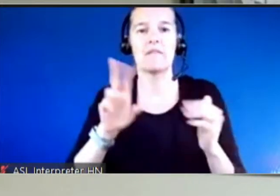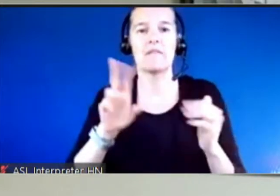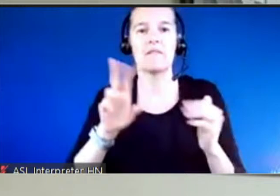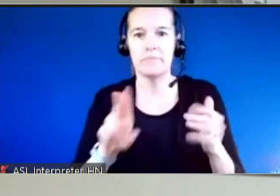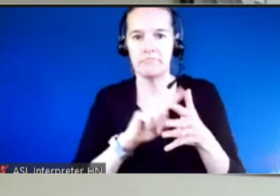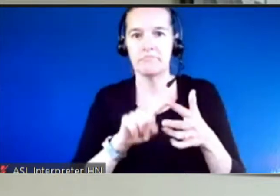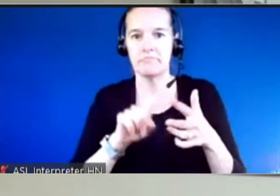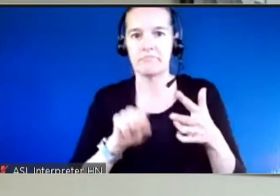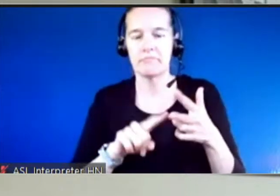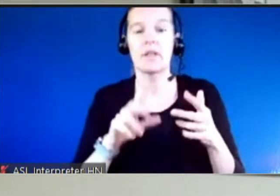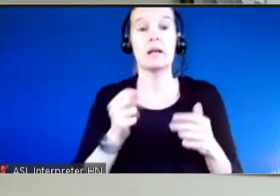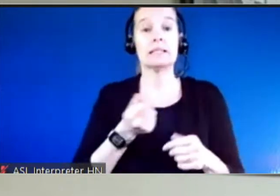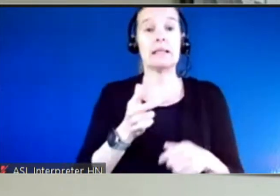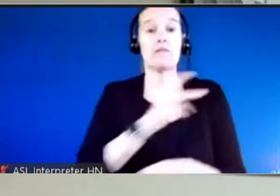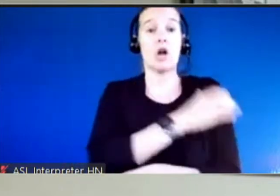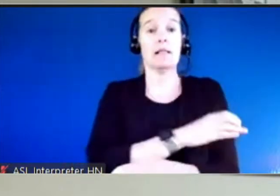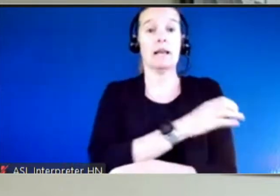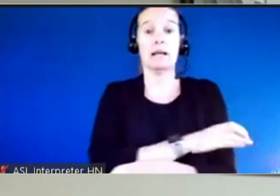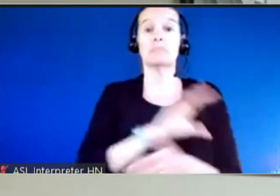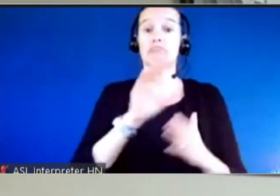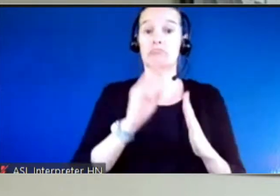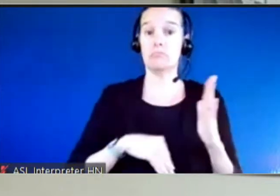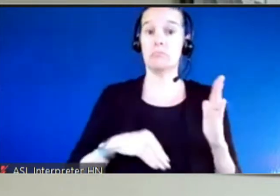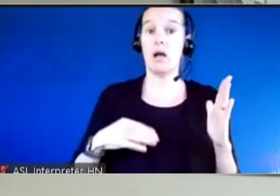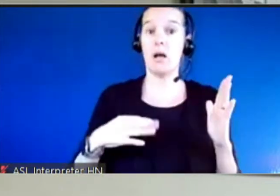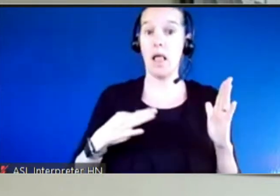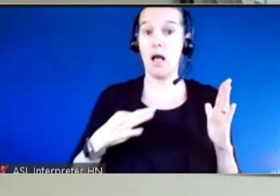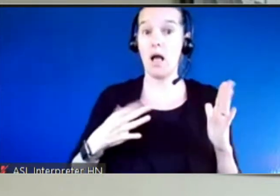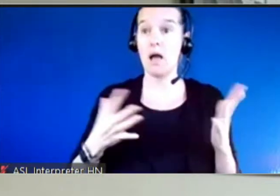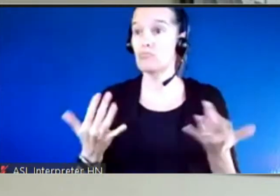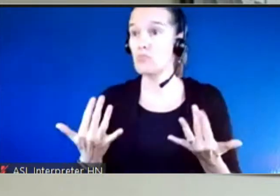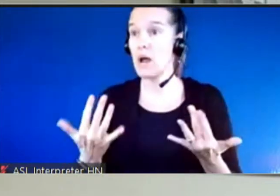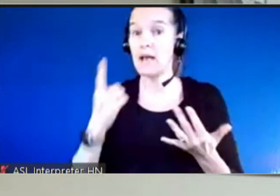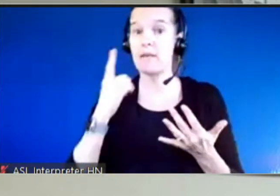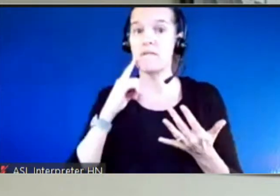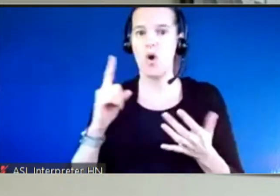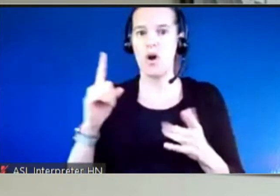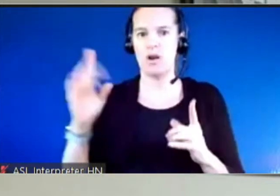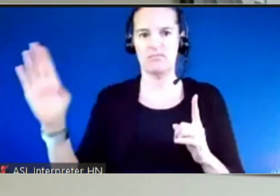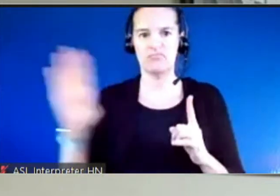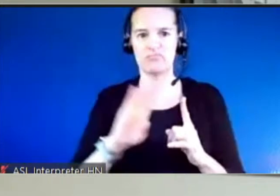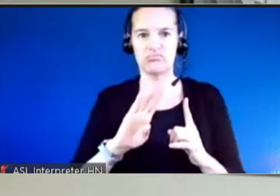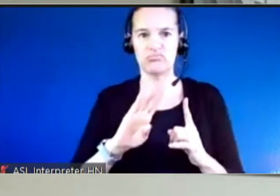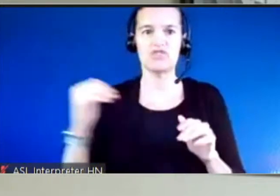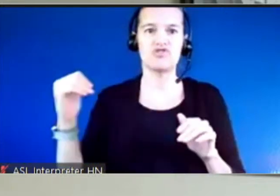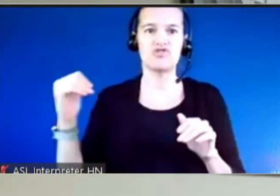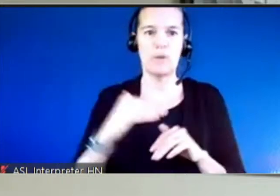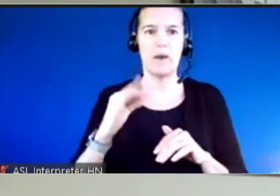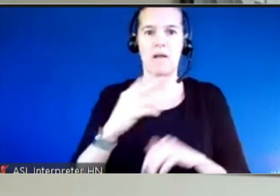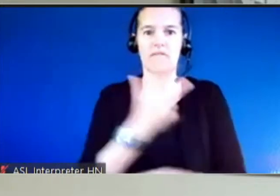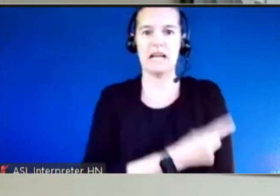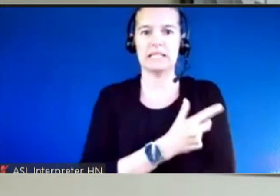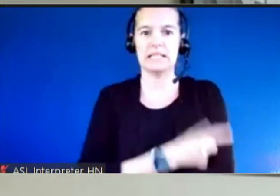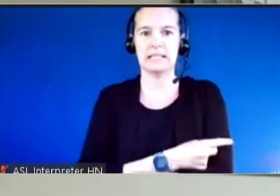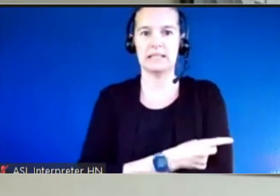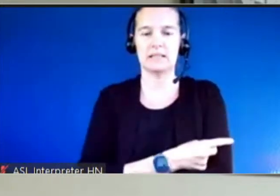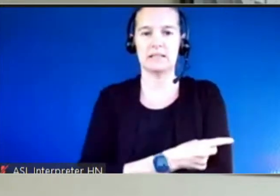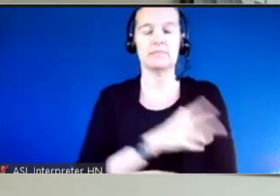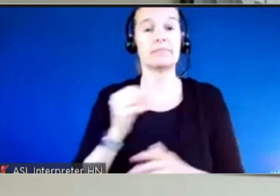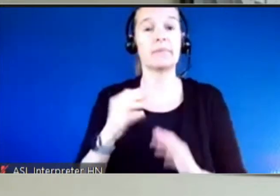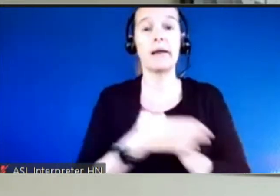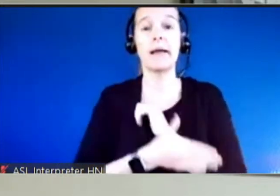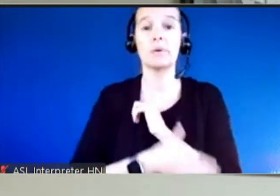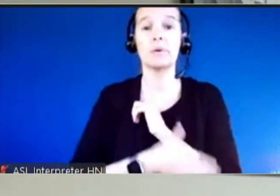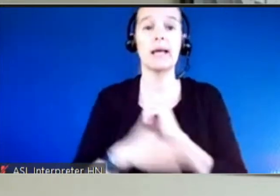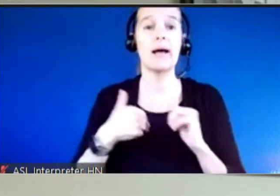have applied and are awaiting direct shipment of vaccines. The county developed a safe model for mass vaccine events, and each